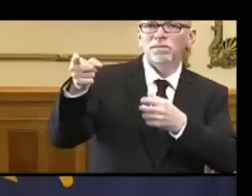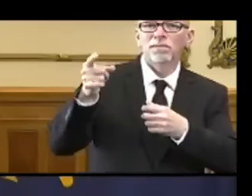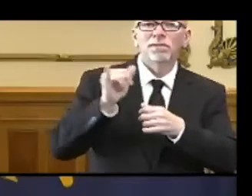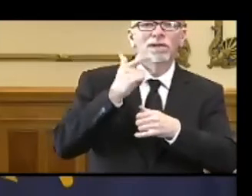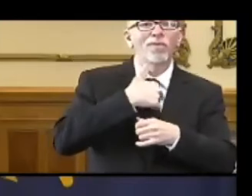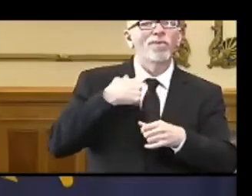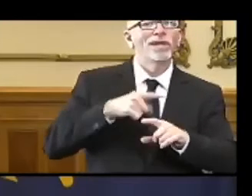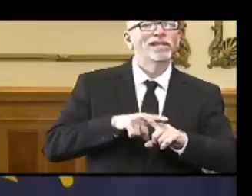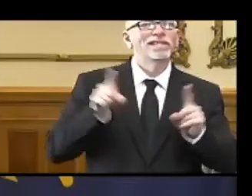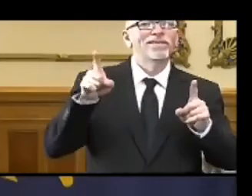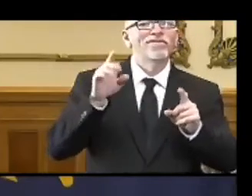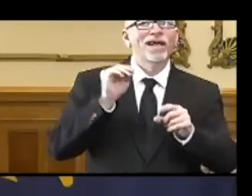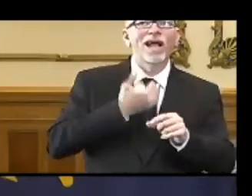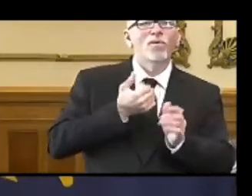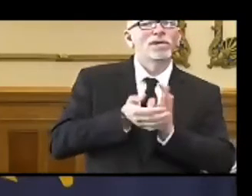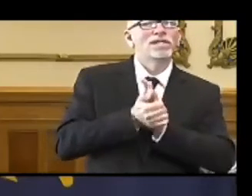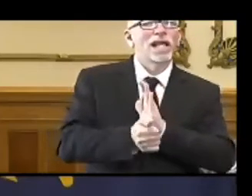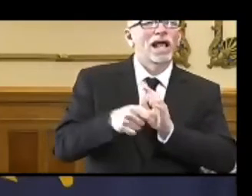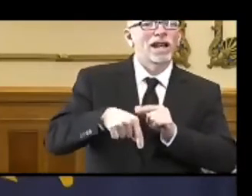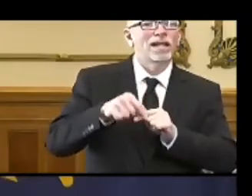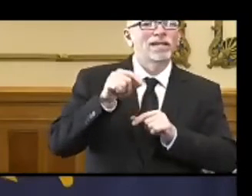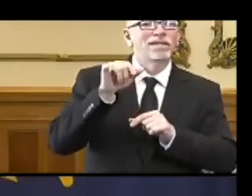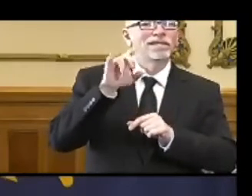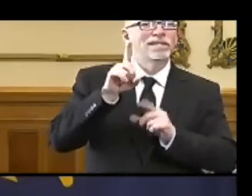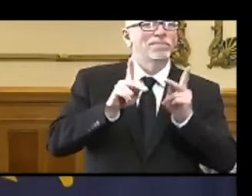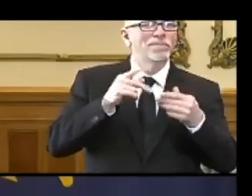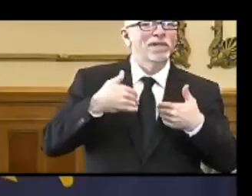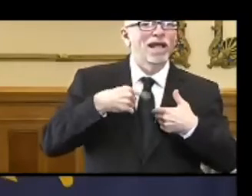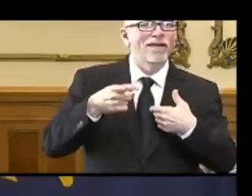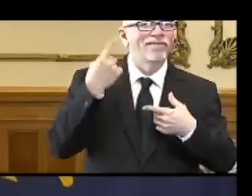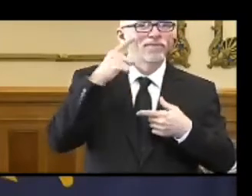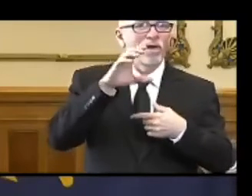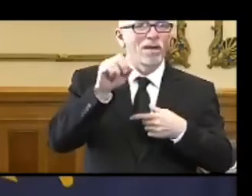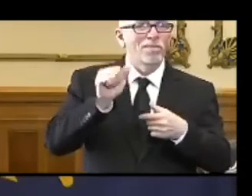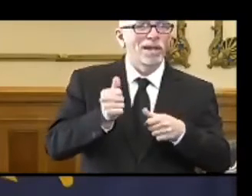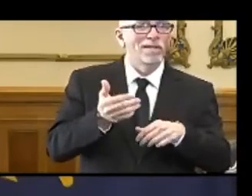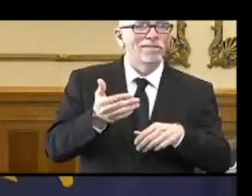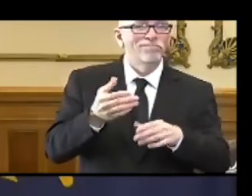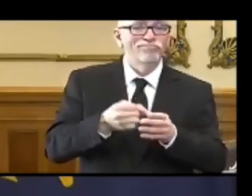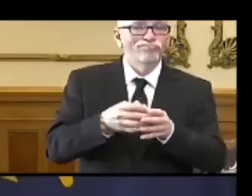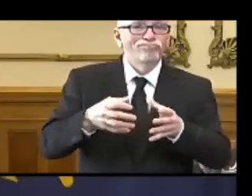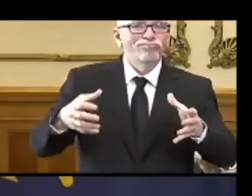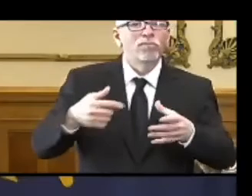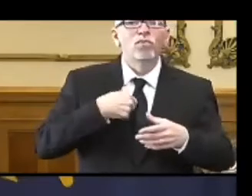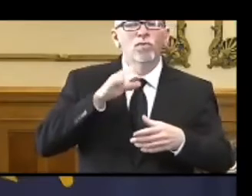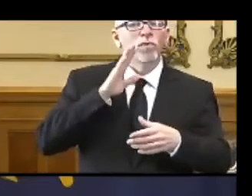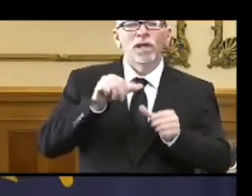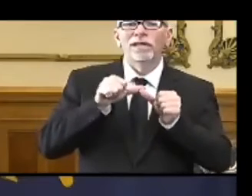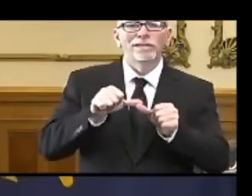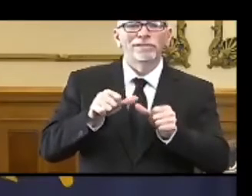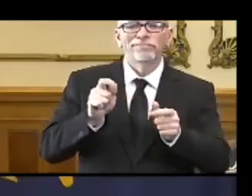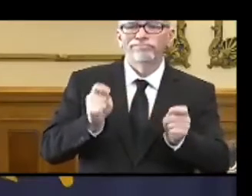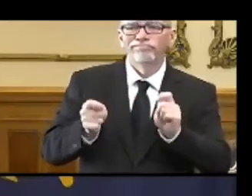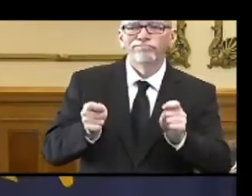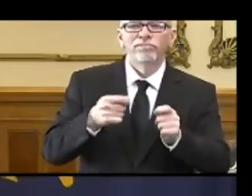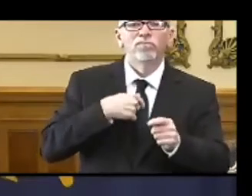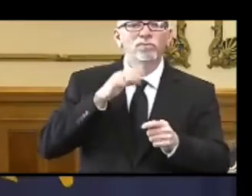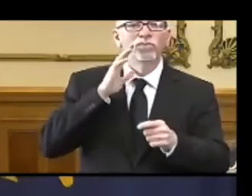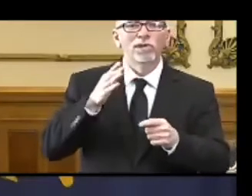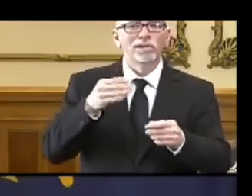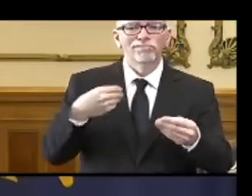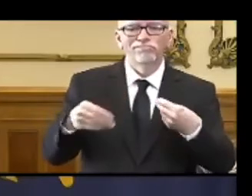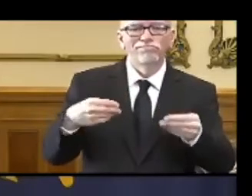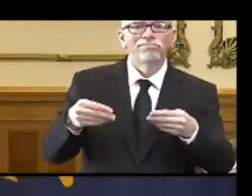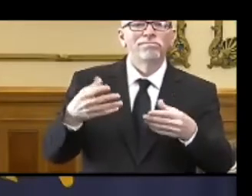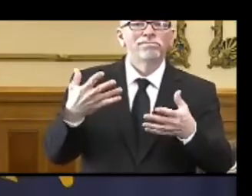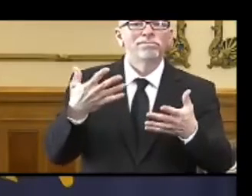us and the talent that Hoosiers provide to these companies to scale up. So we'll continue to be nimble. We'll continue to be agile